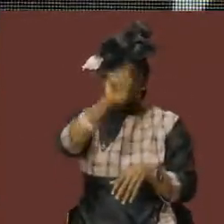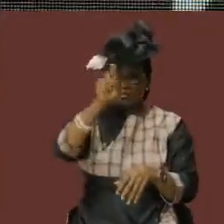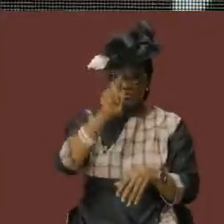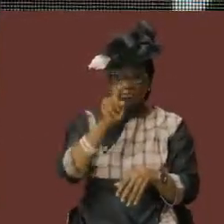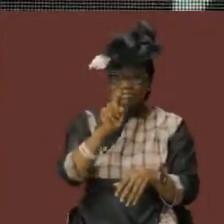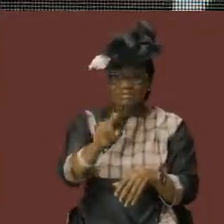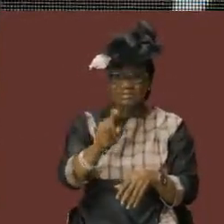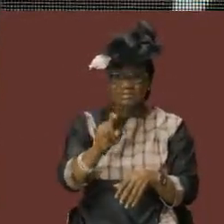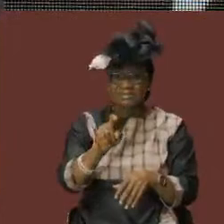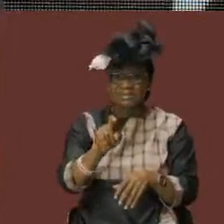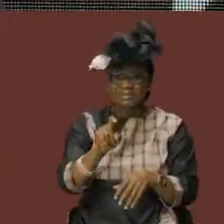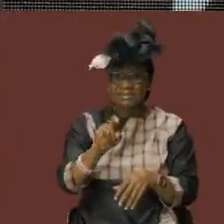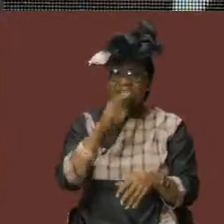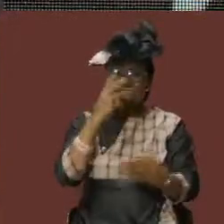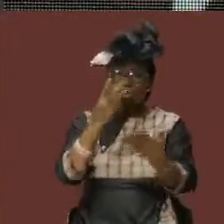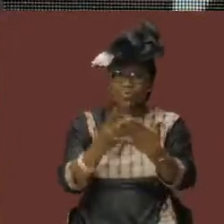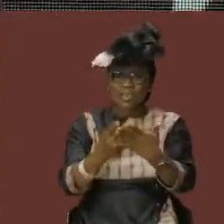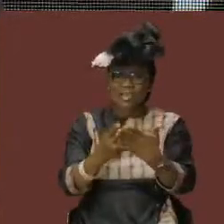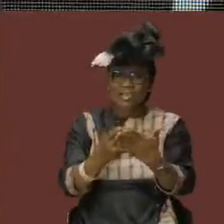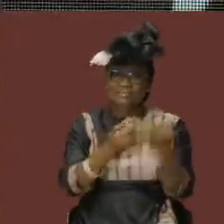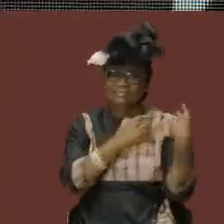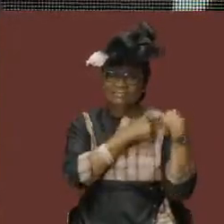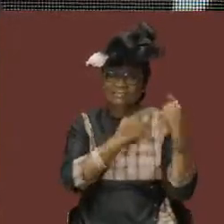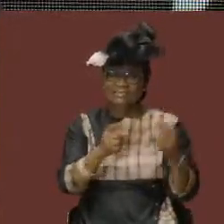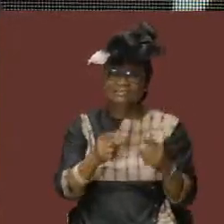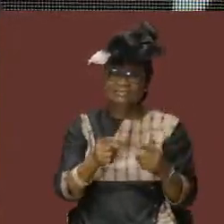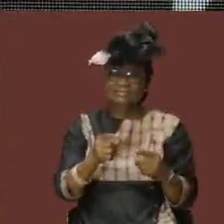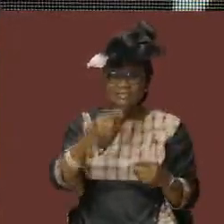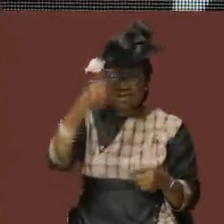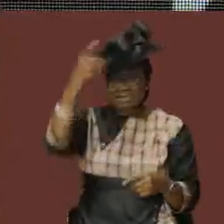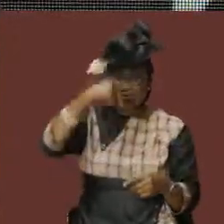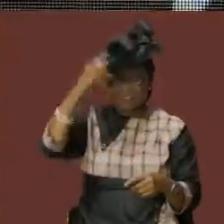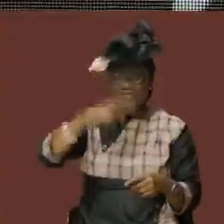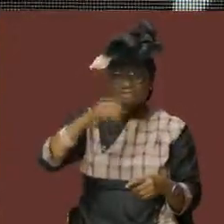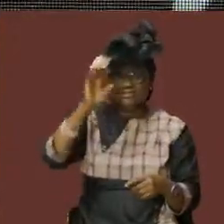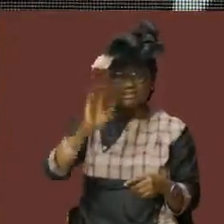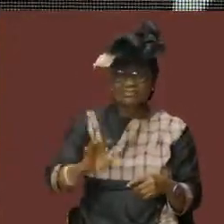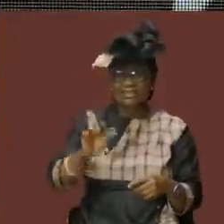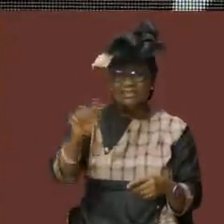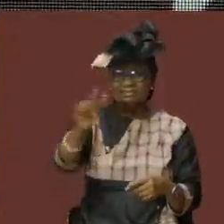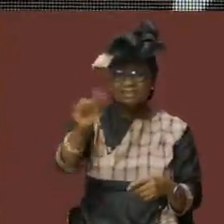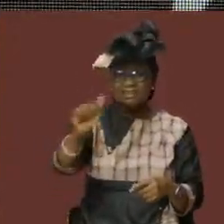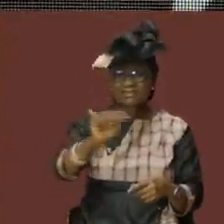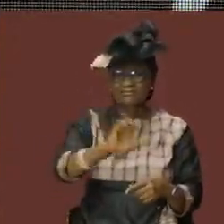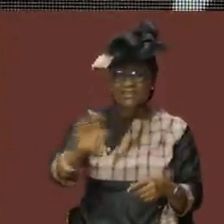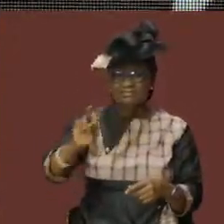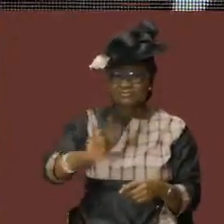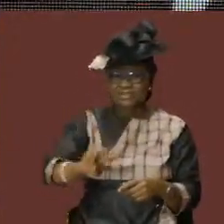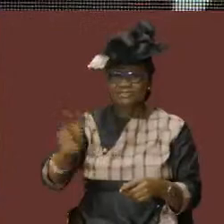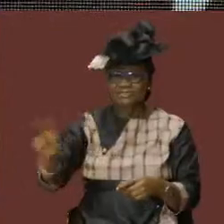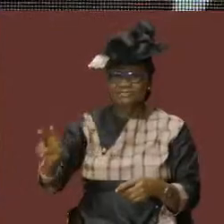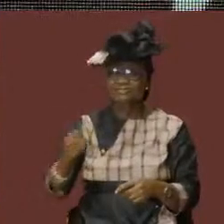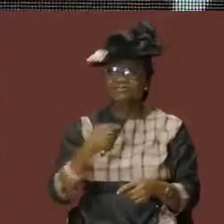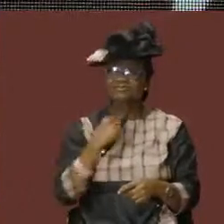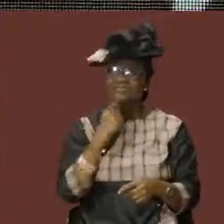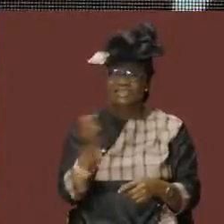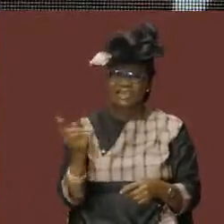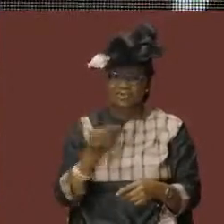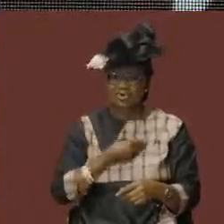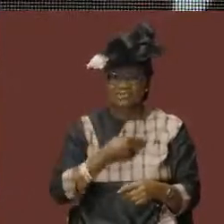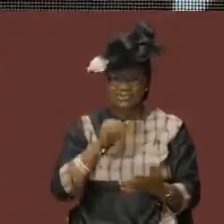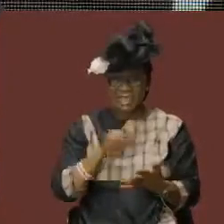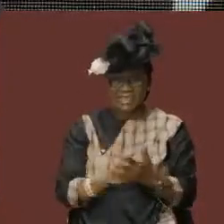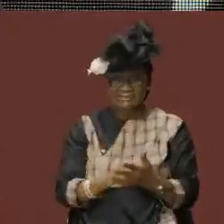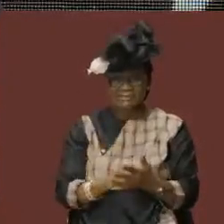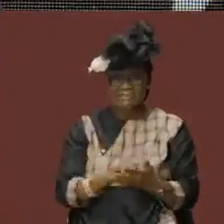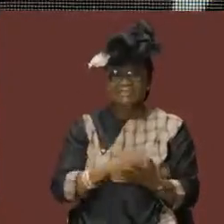Well, since Proverbs chapter 10, verse 22, Proverbs 10, verse 22, tells us that